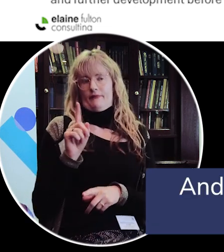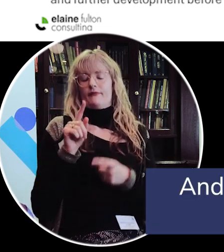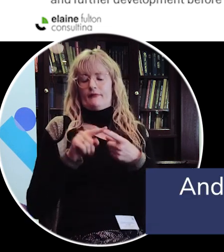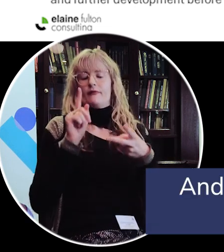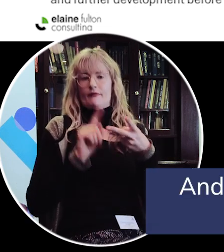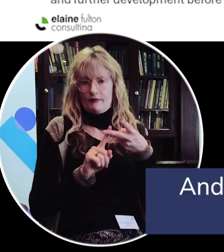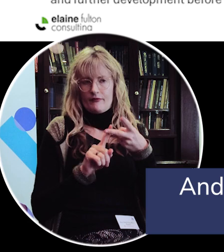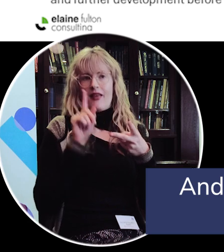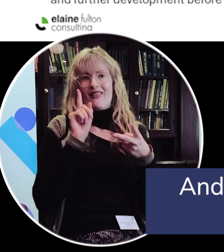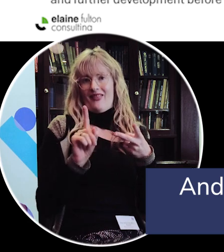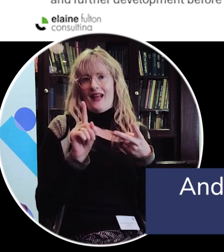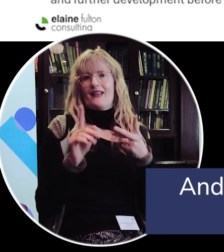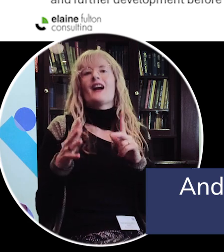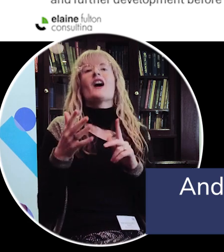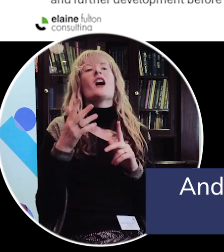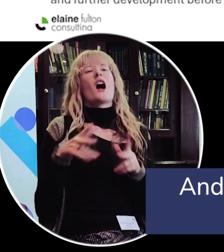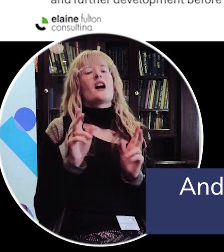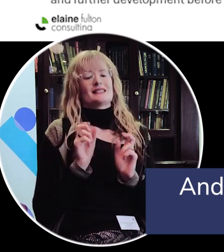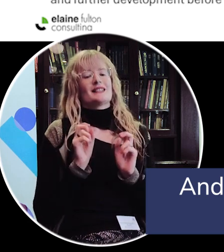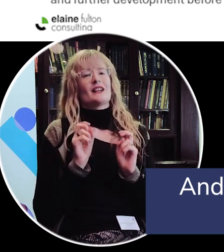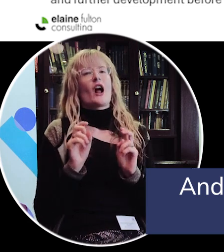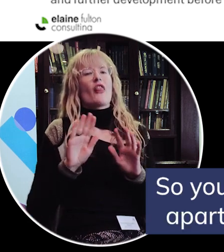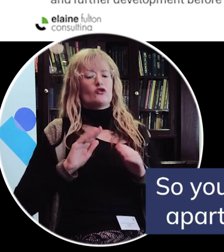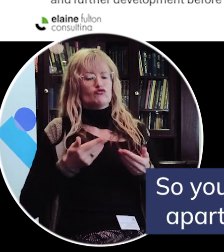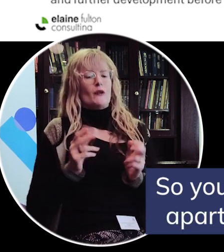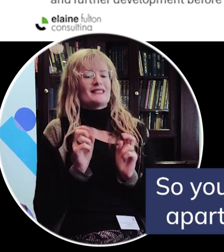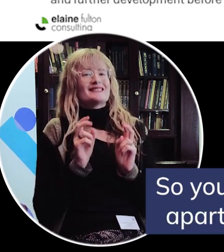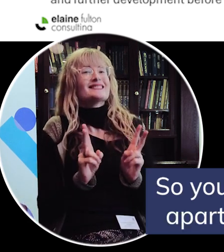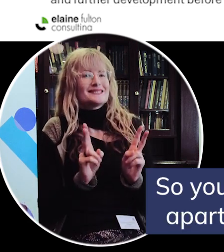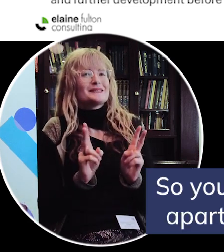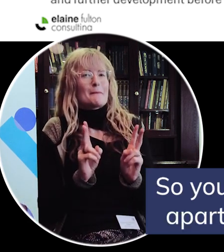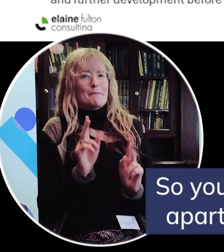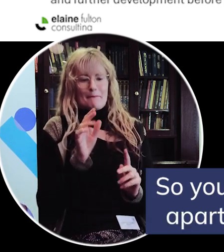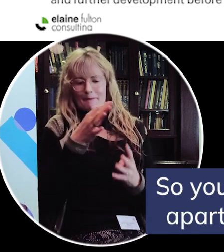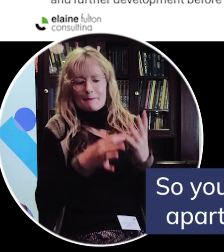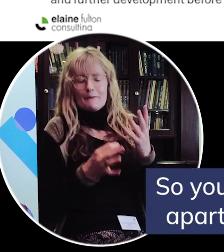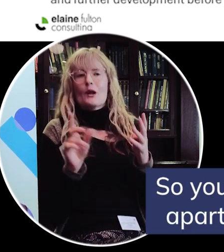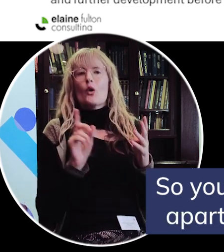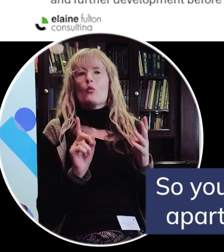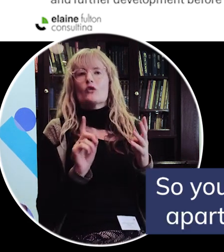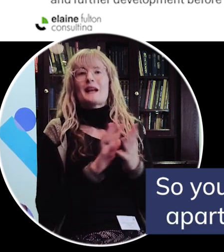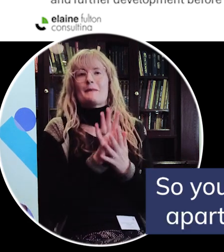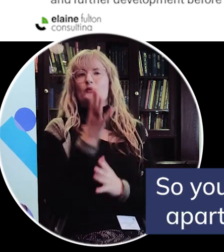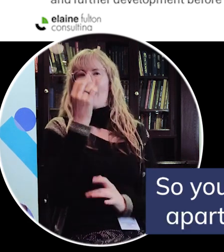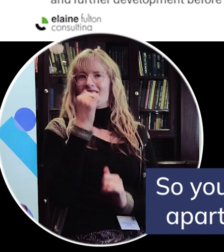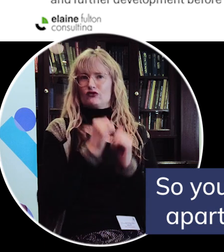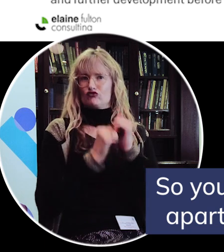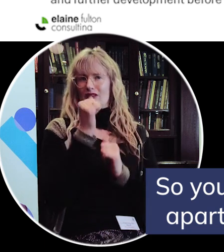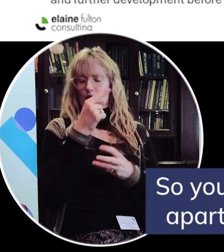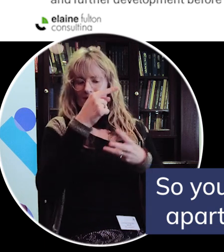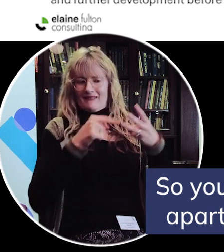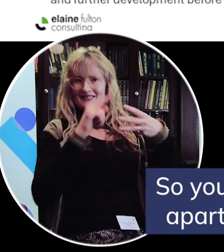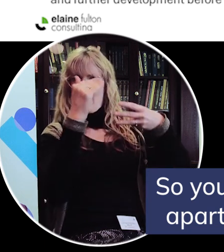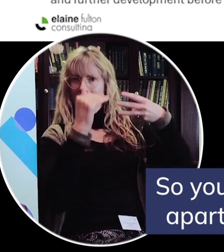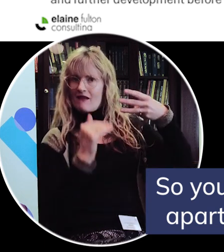level indicators of performance and the metrics. So you end up with a structure that helps you tease things apart and think about